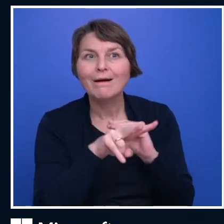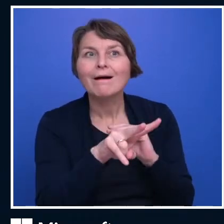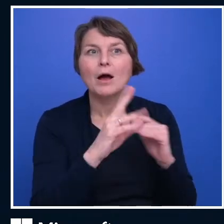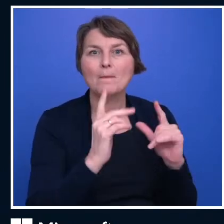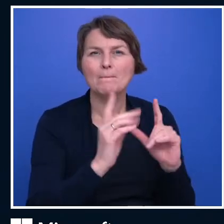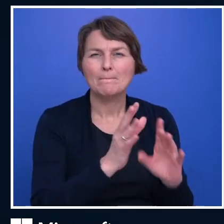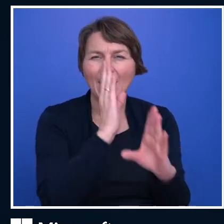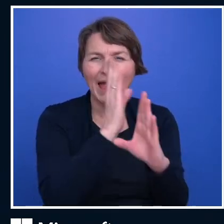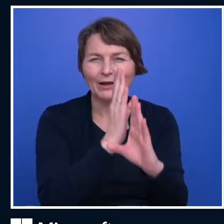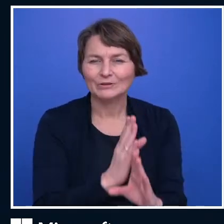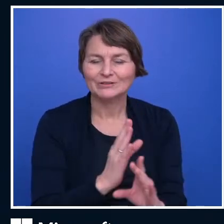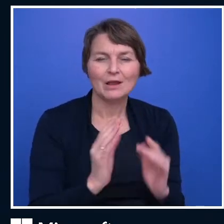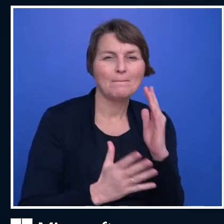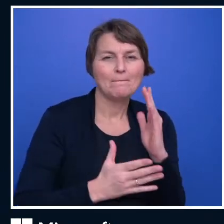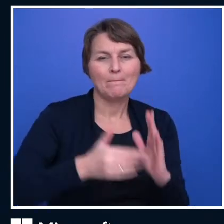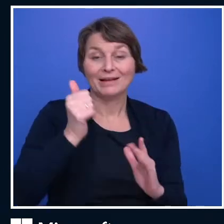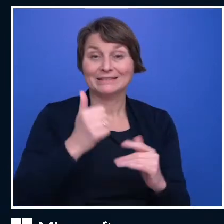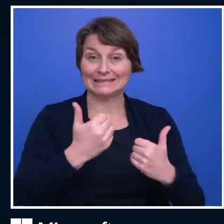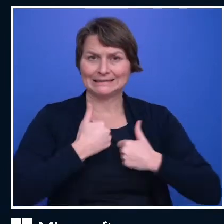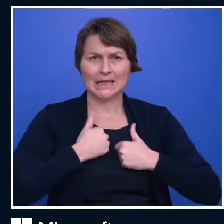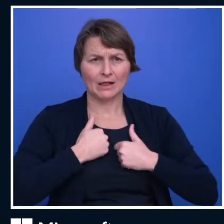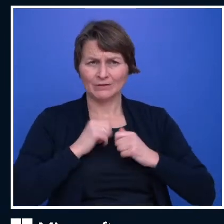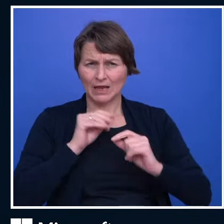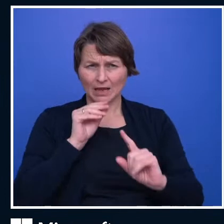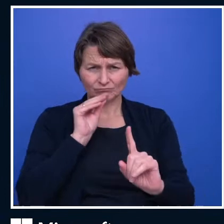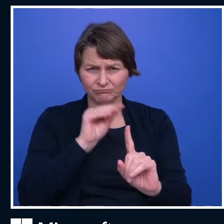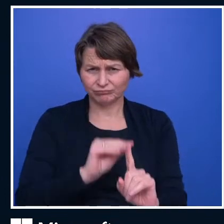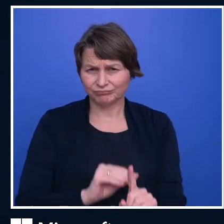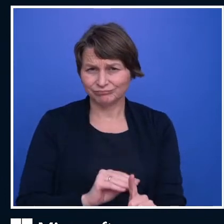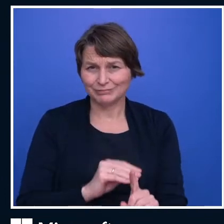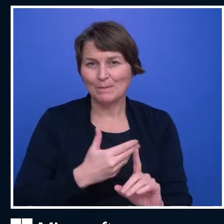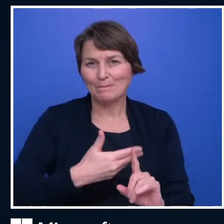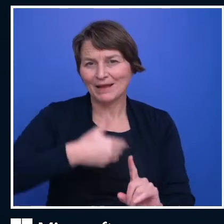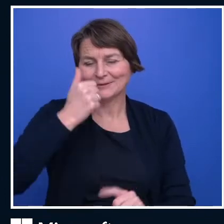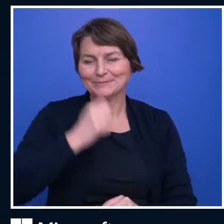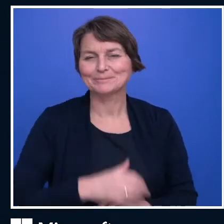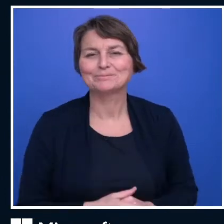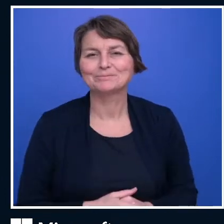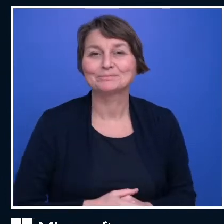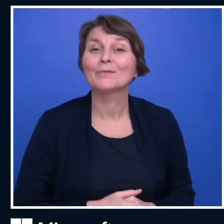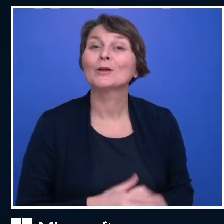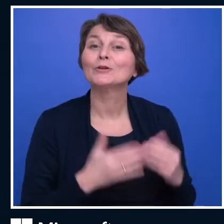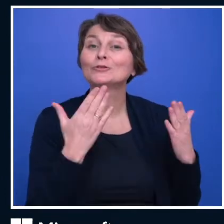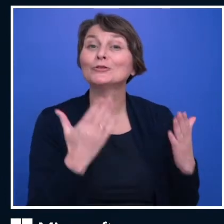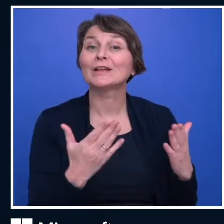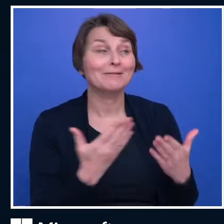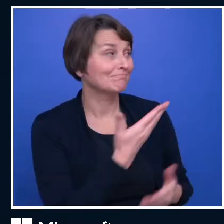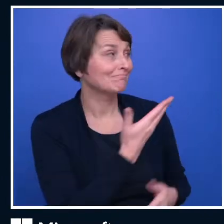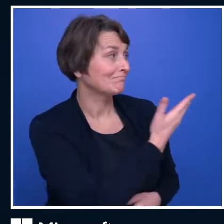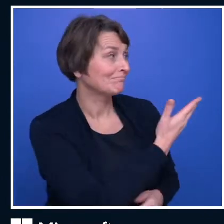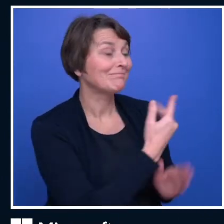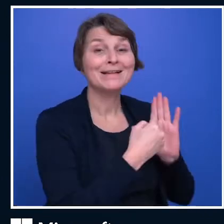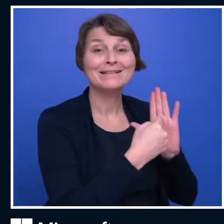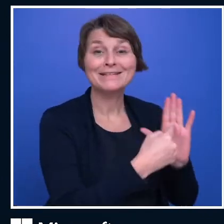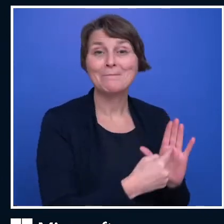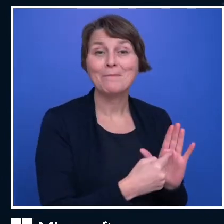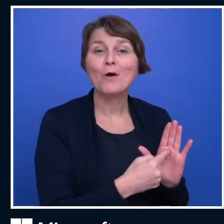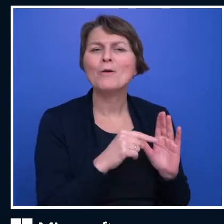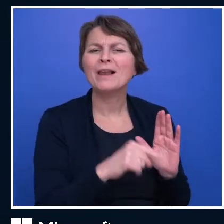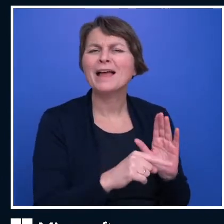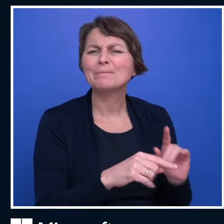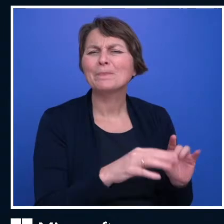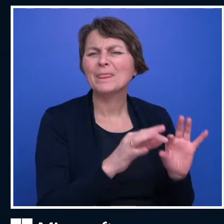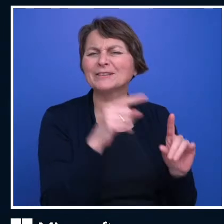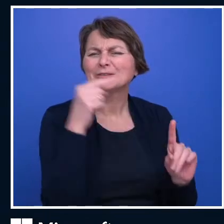accuracy by yourself. And for demo today, we're going to do it on hummingbirds, specifically hummingbirds that